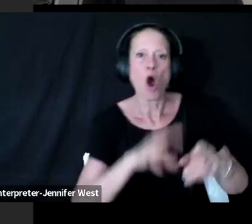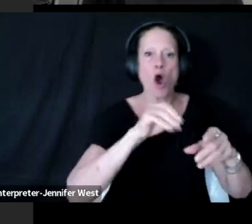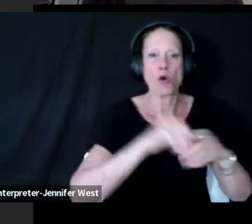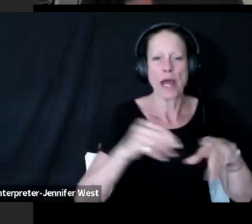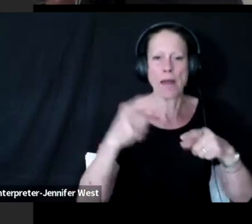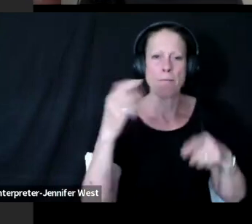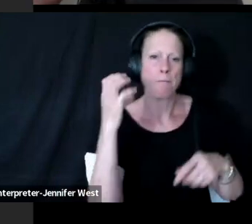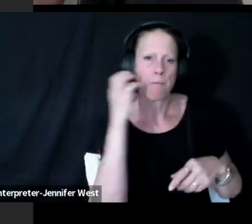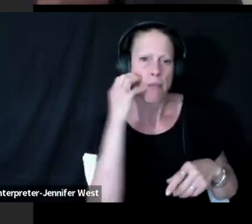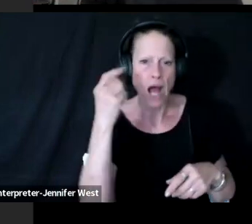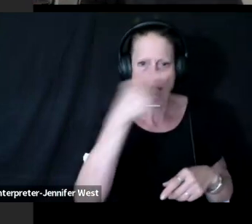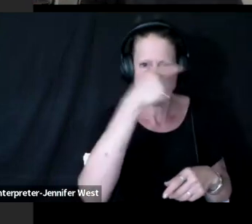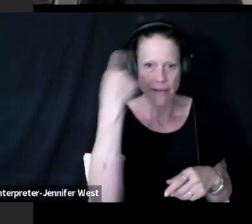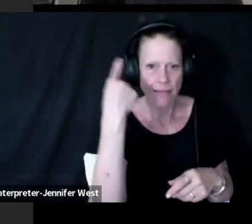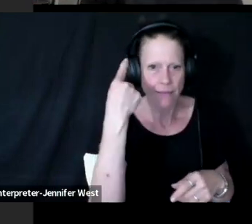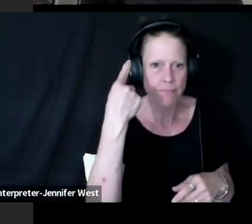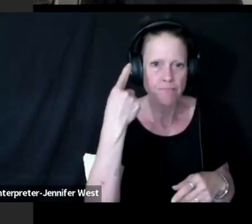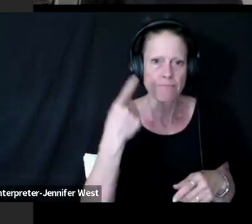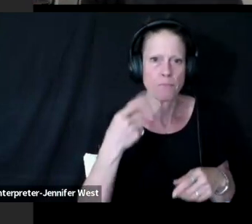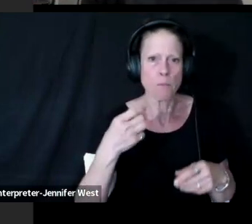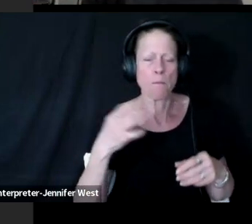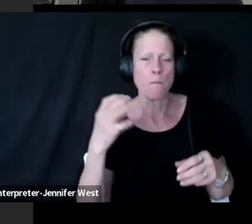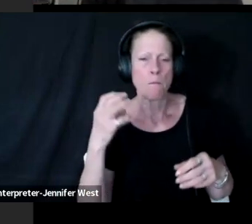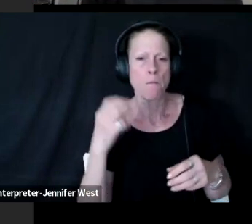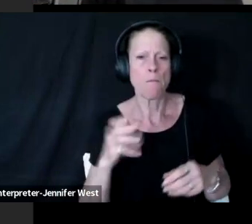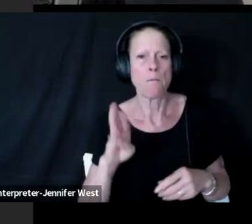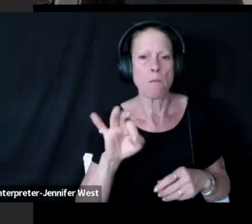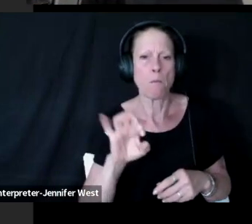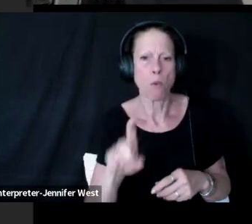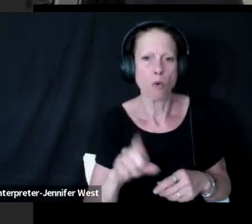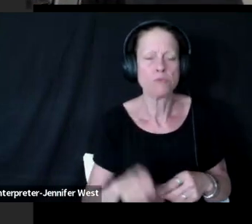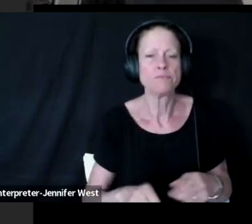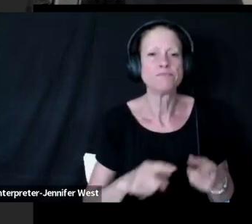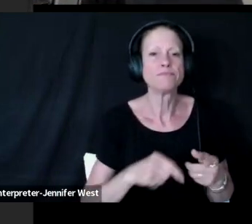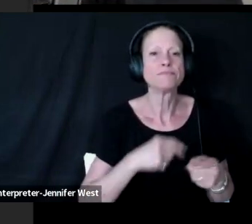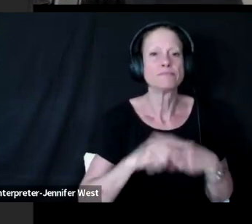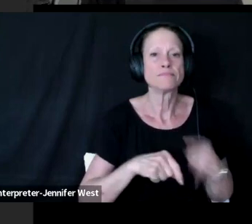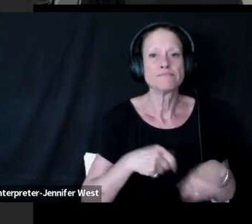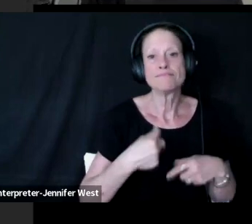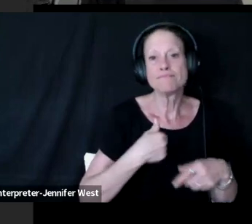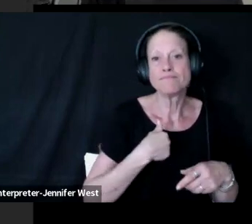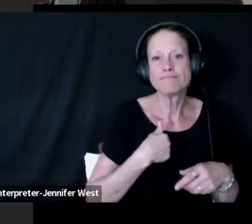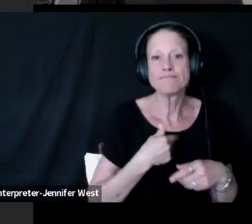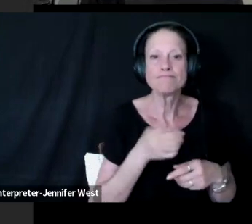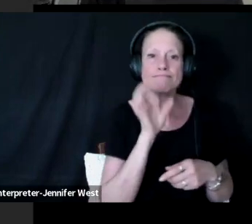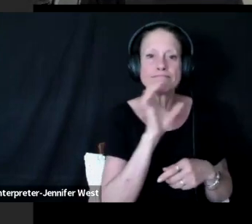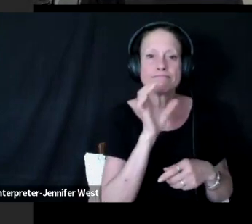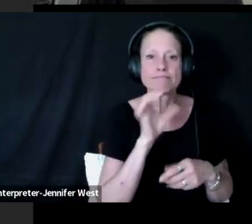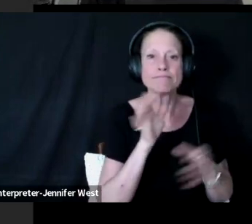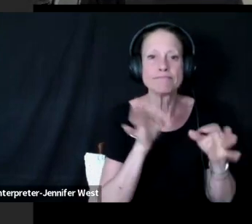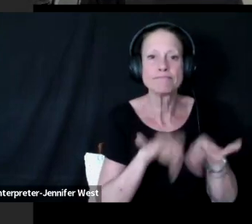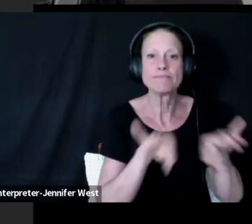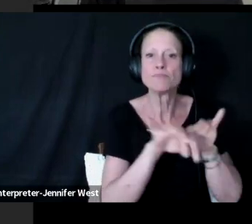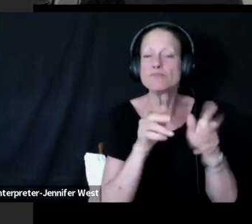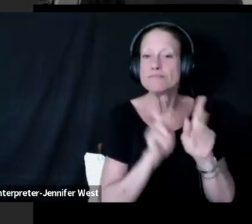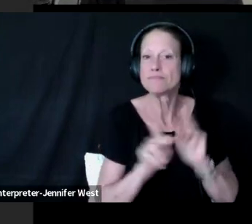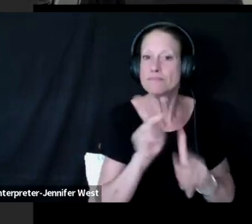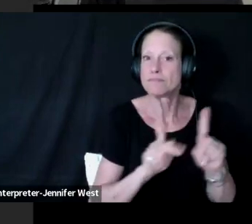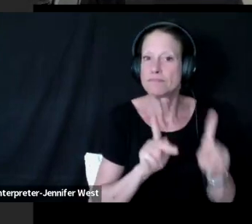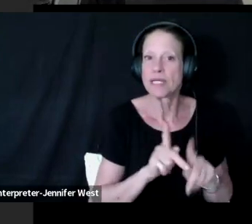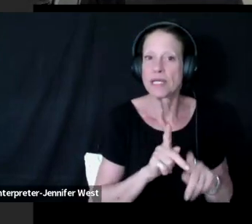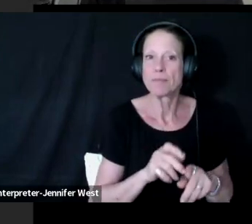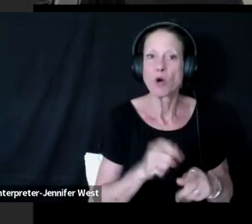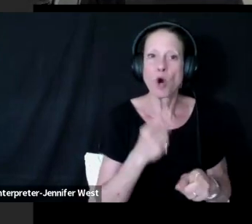blue bar on the top of the page. So here's about me, and maybe I'm going to look for key people. It'll be right